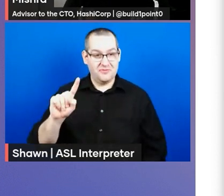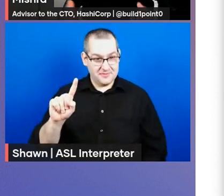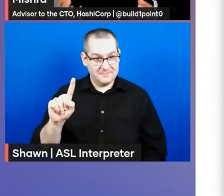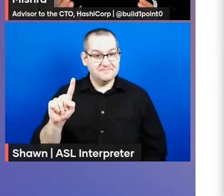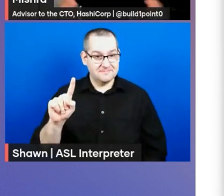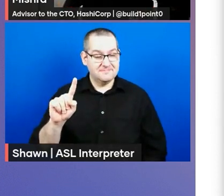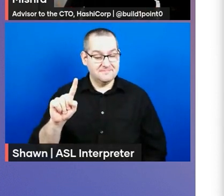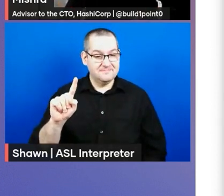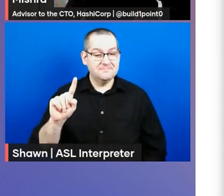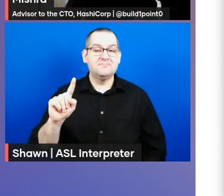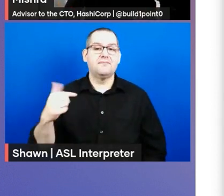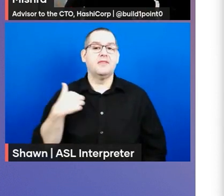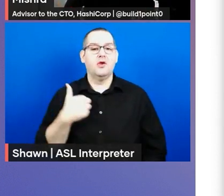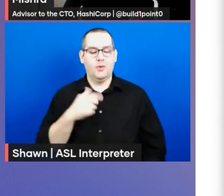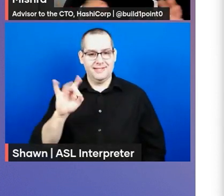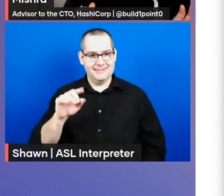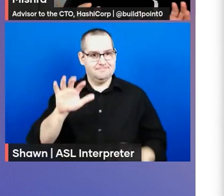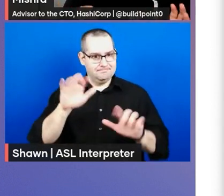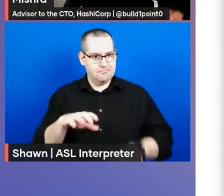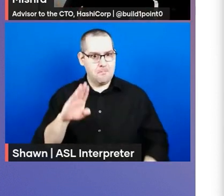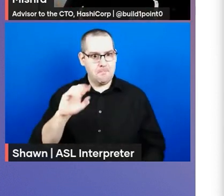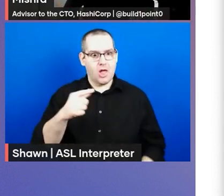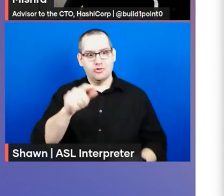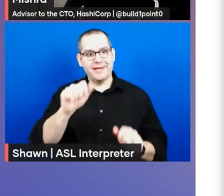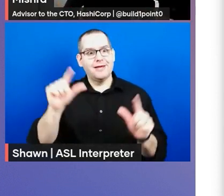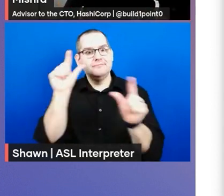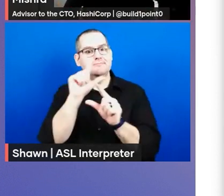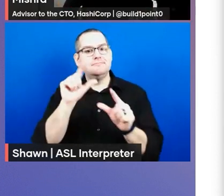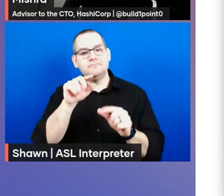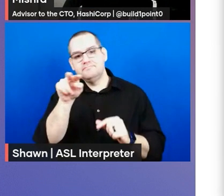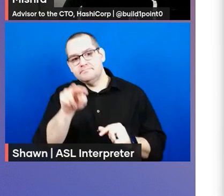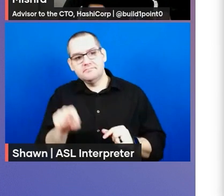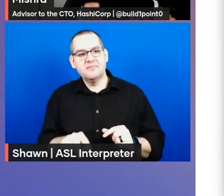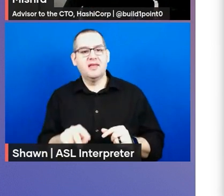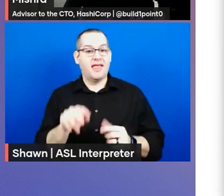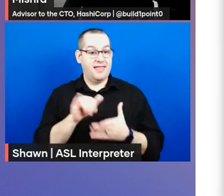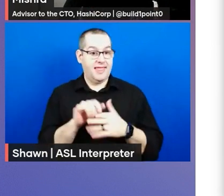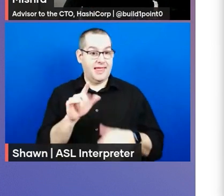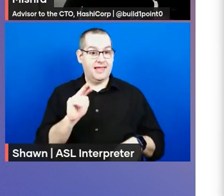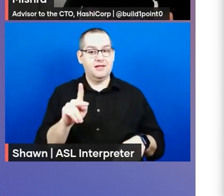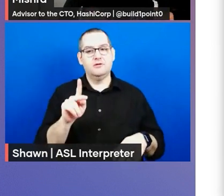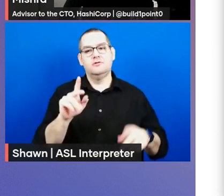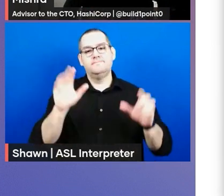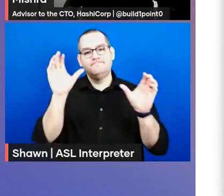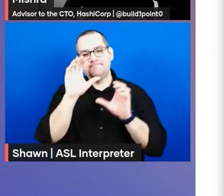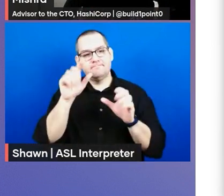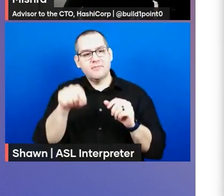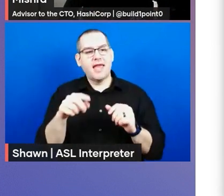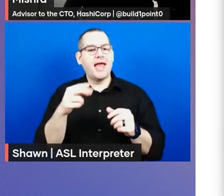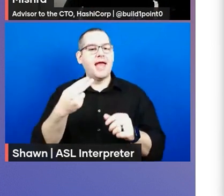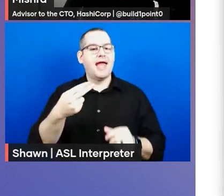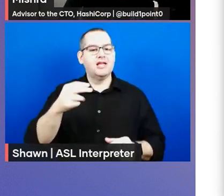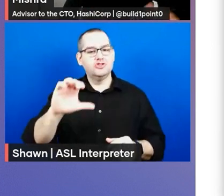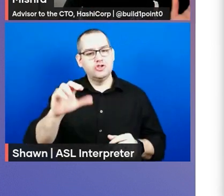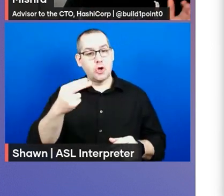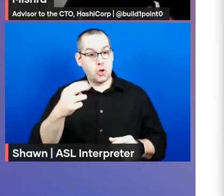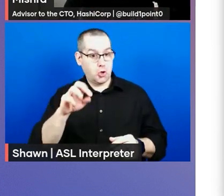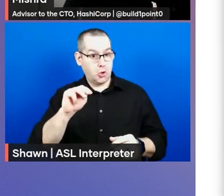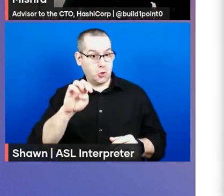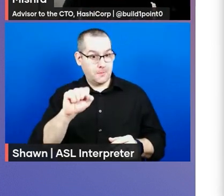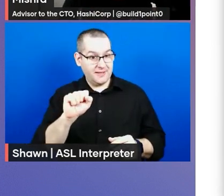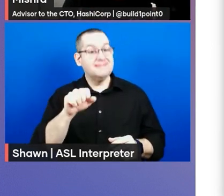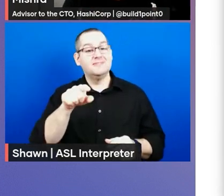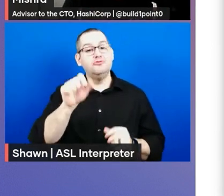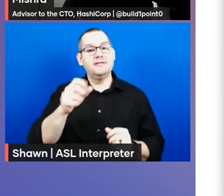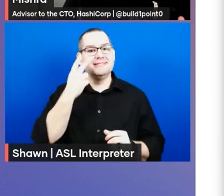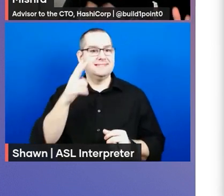So we did a blog about it. You can Google search. If you can't see that link, Google search HashiCorp Hermes, and you should be able to get the